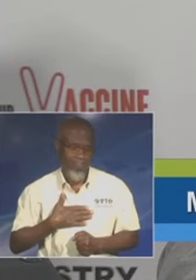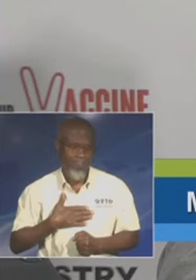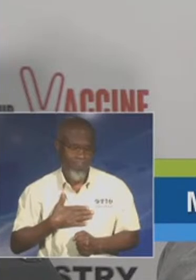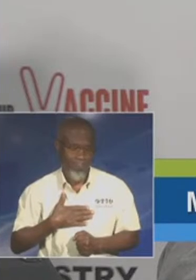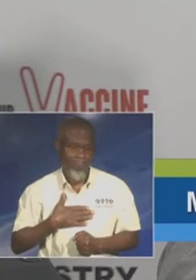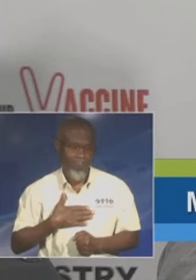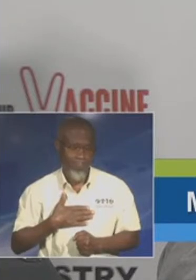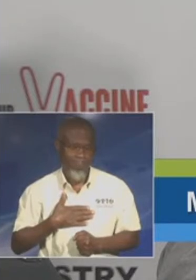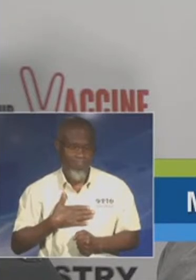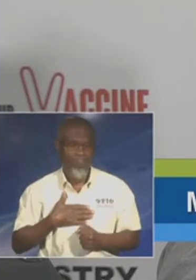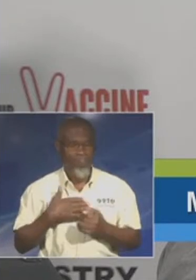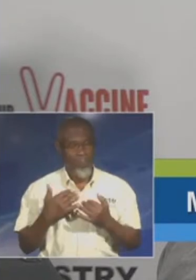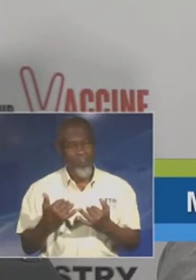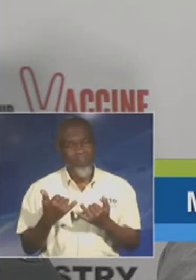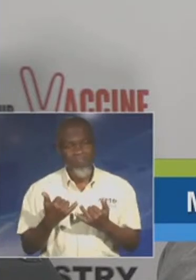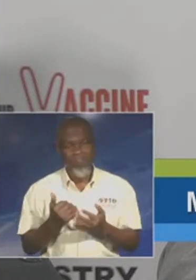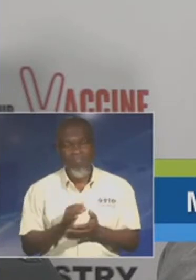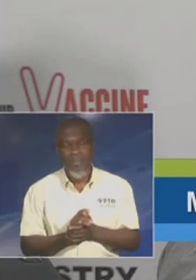are not both,